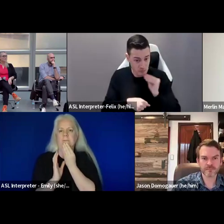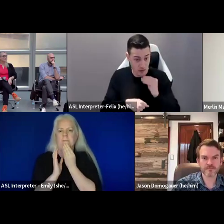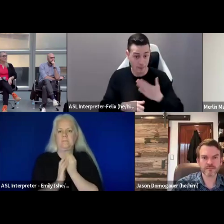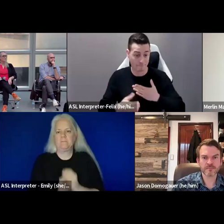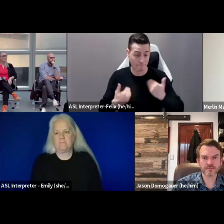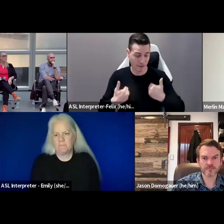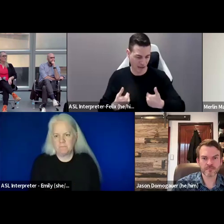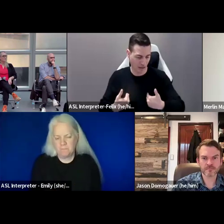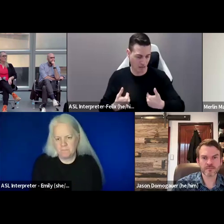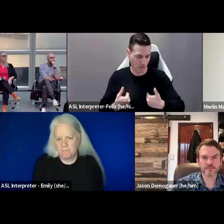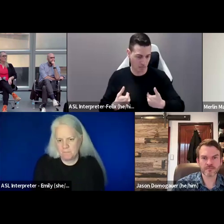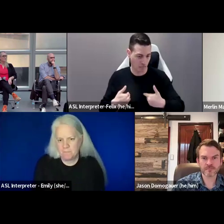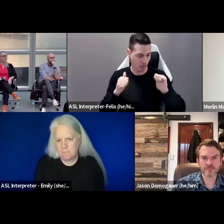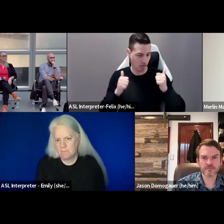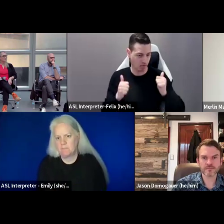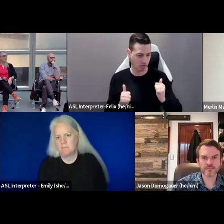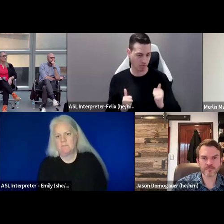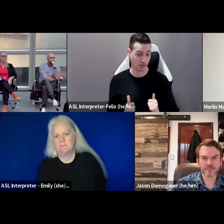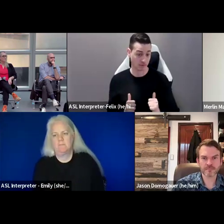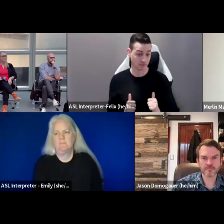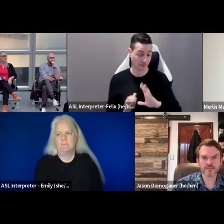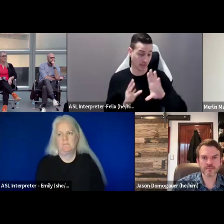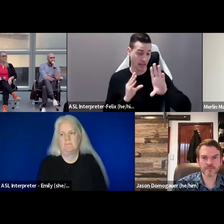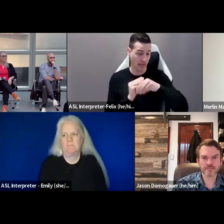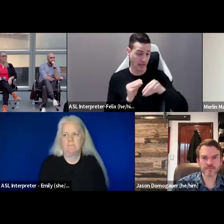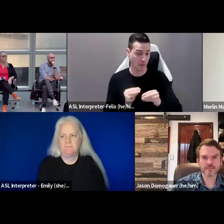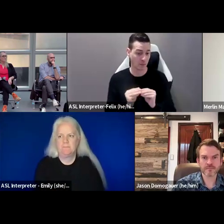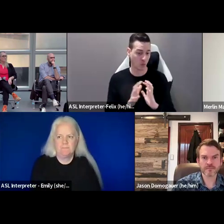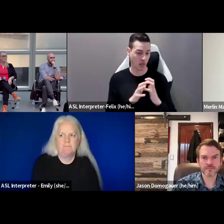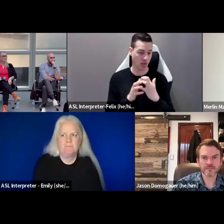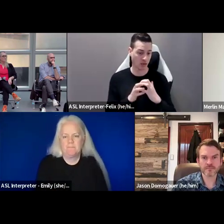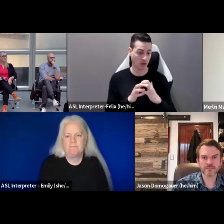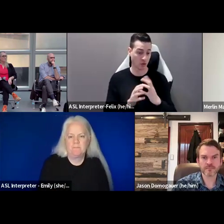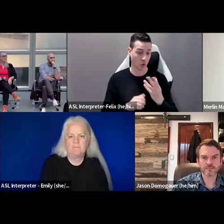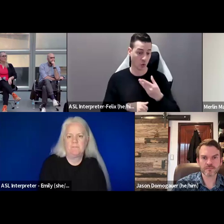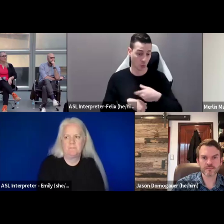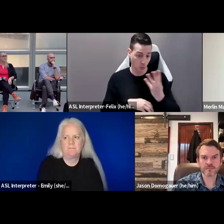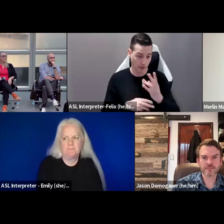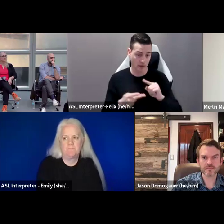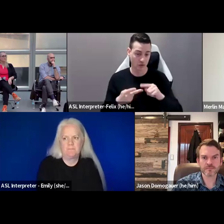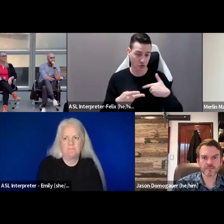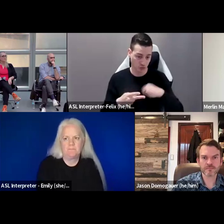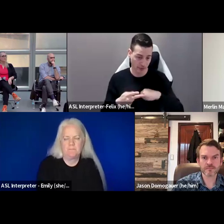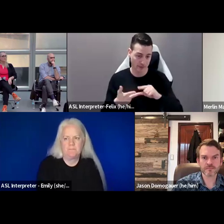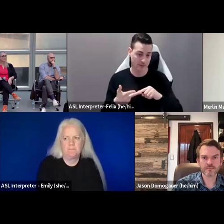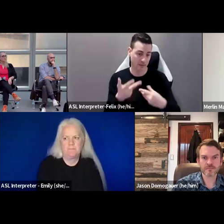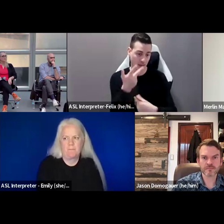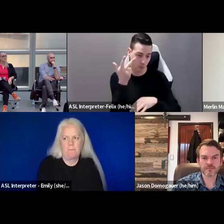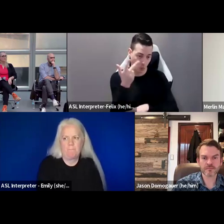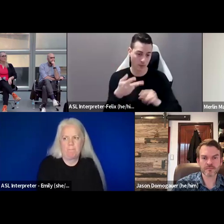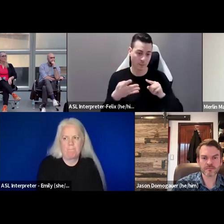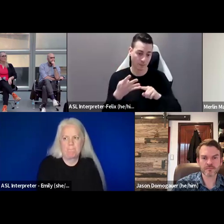being a queer person, a trans person, a person of color, a poor person, all these sorts of things,